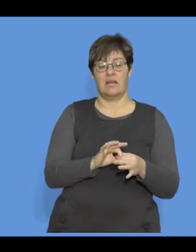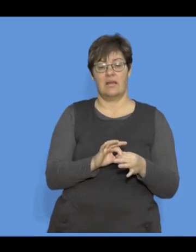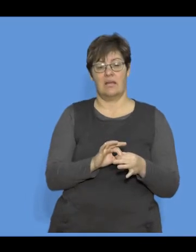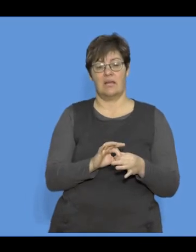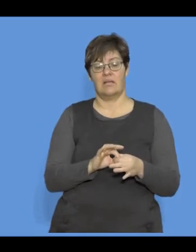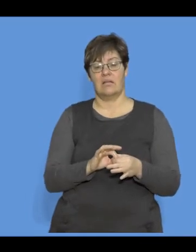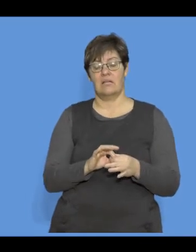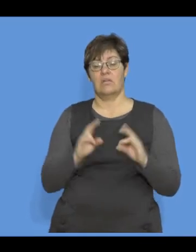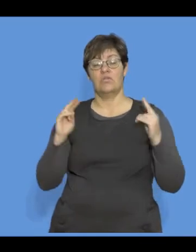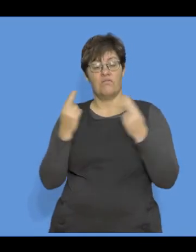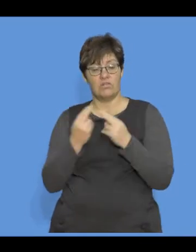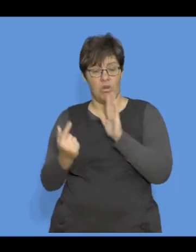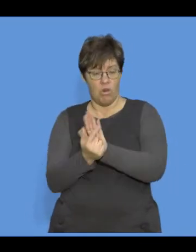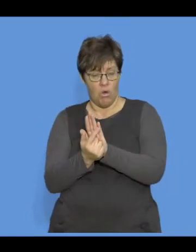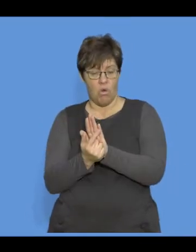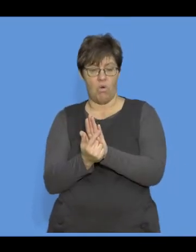universal law of gravitation.